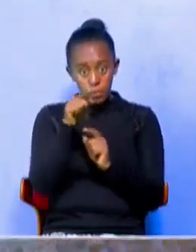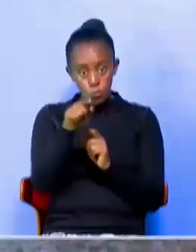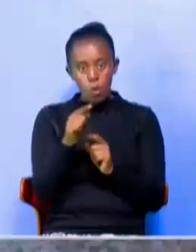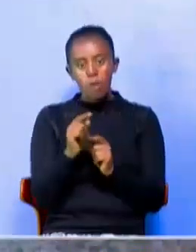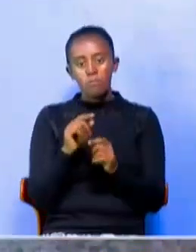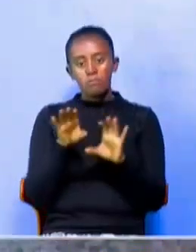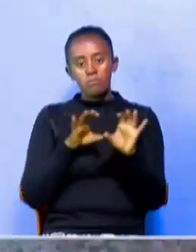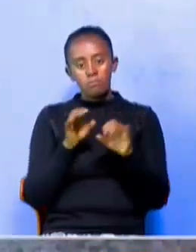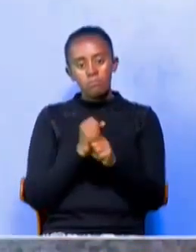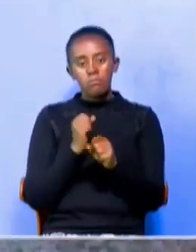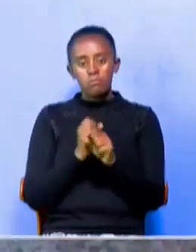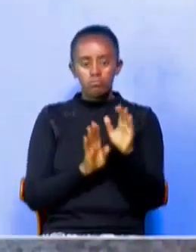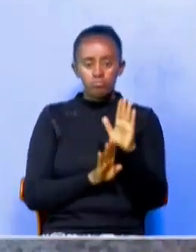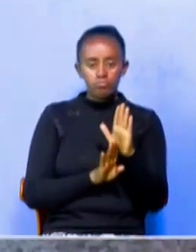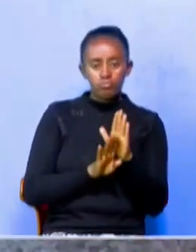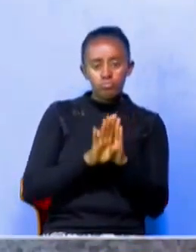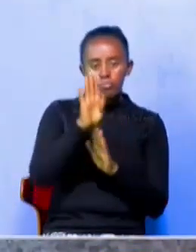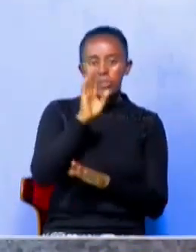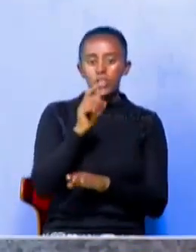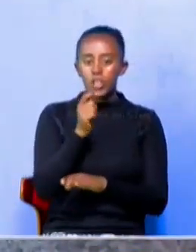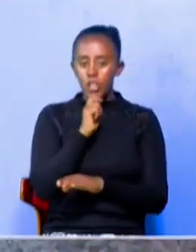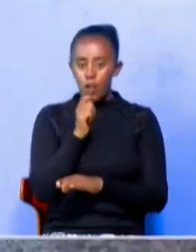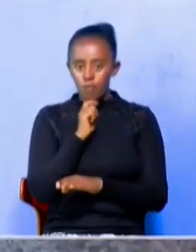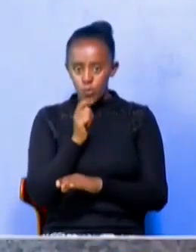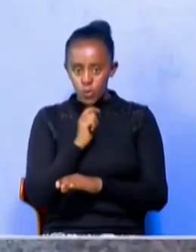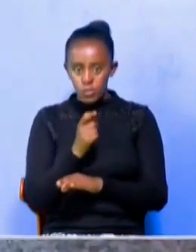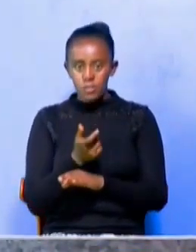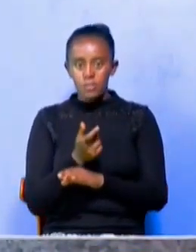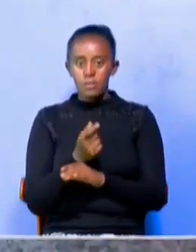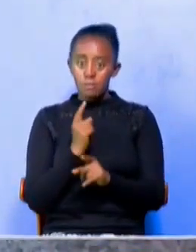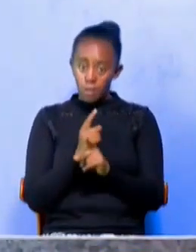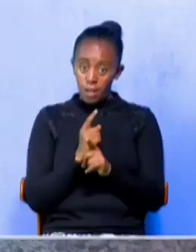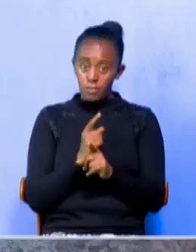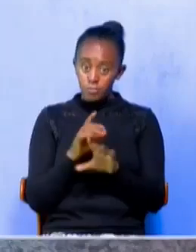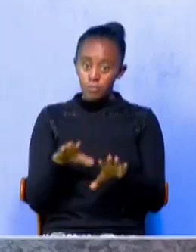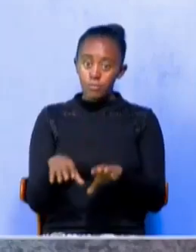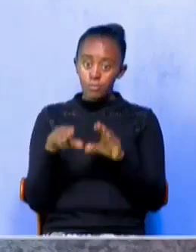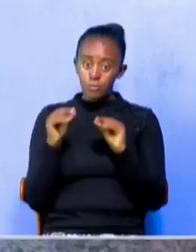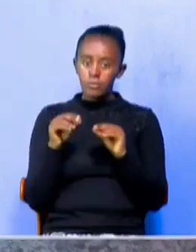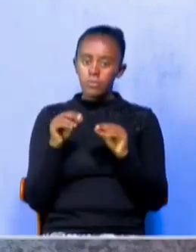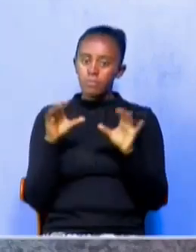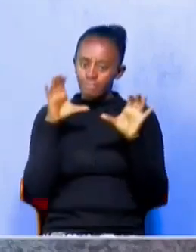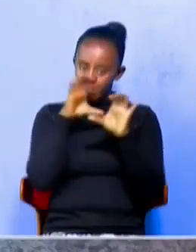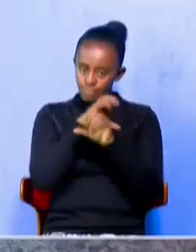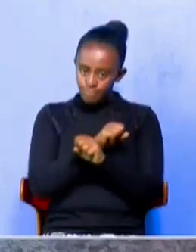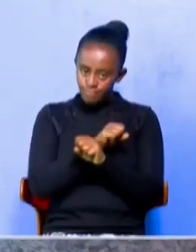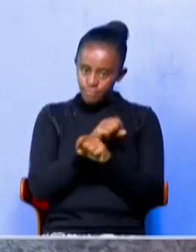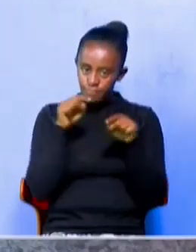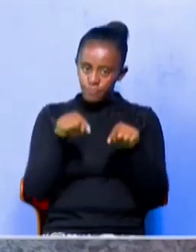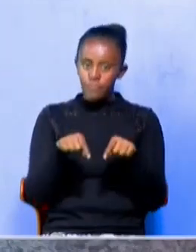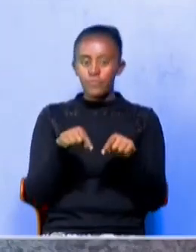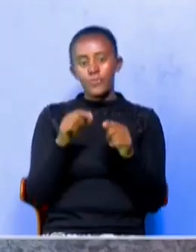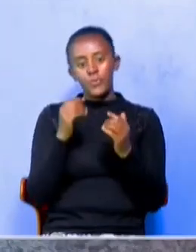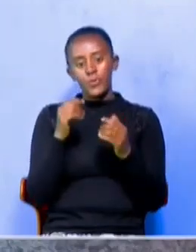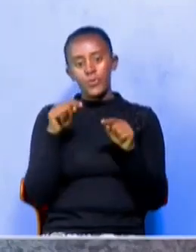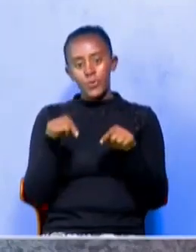to develop your interviews. Right, students? That's all we have for today.